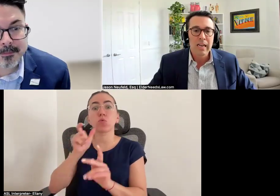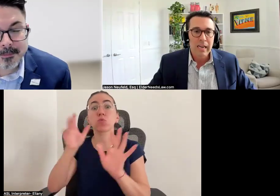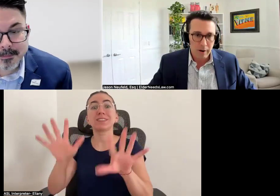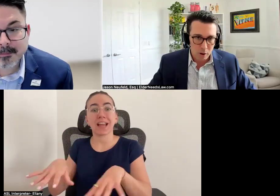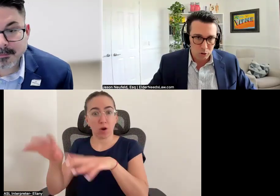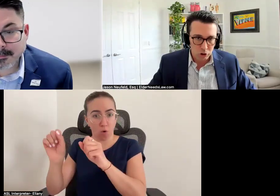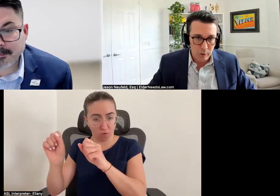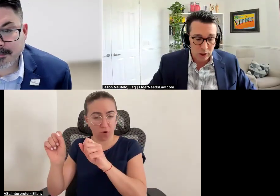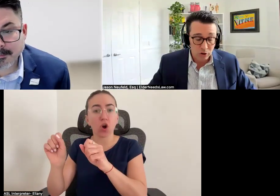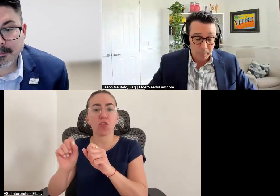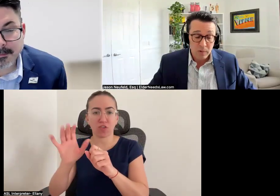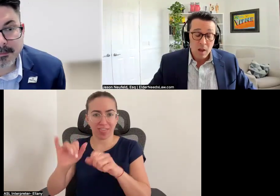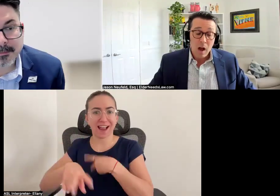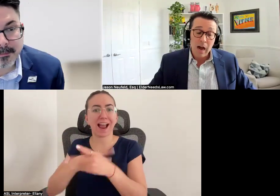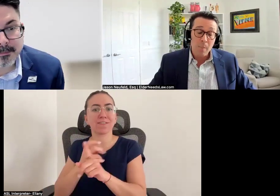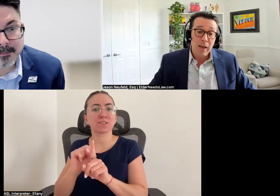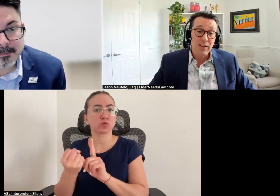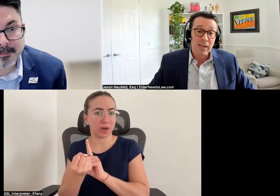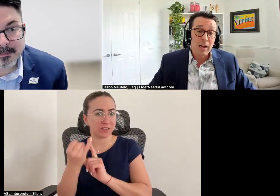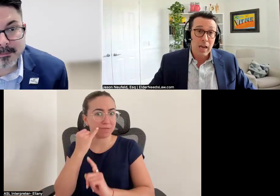over in those situations.